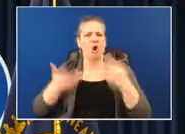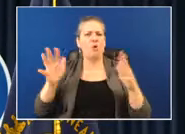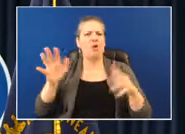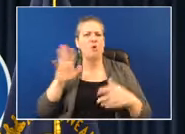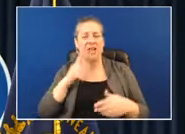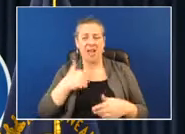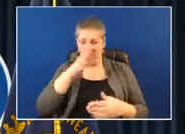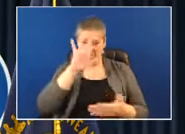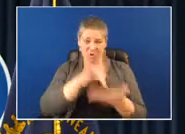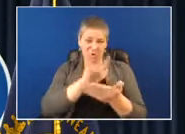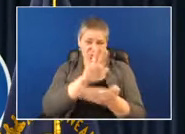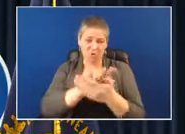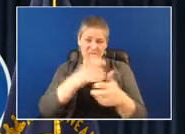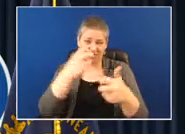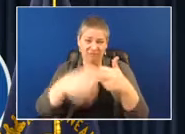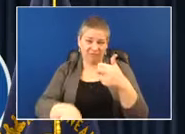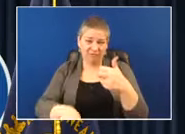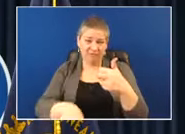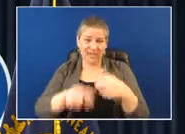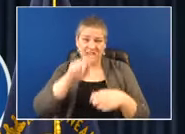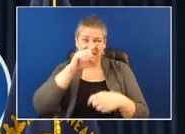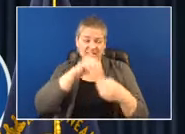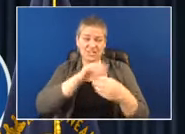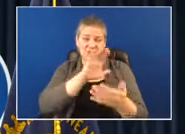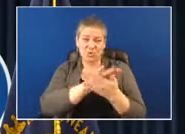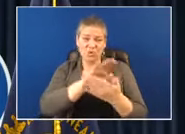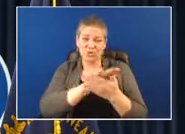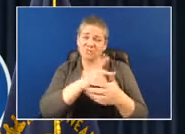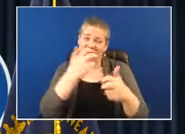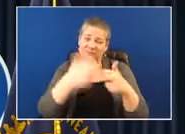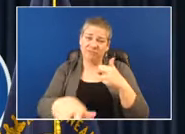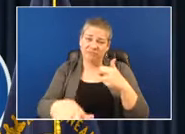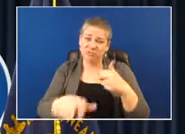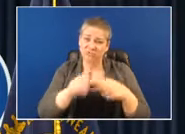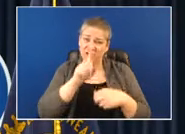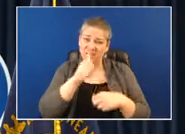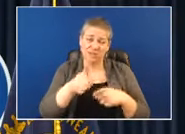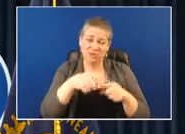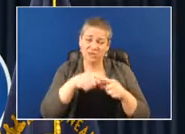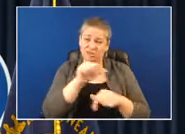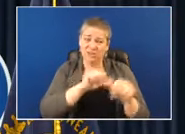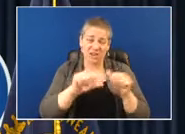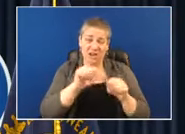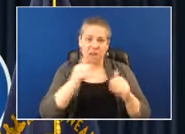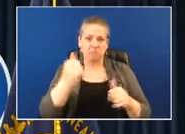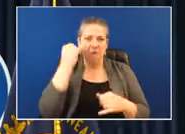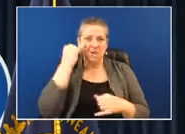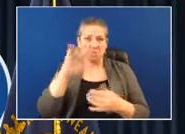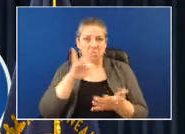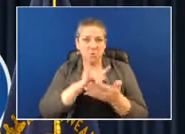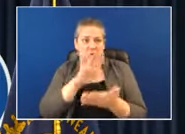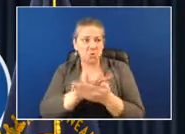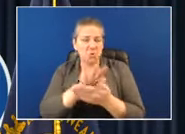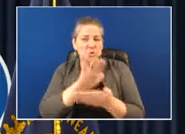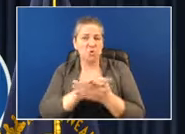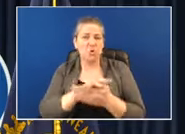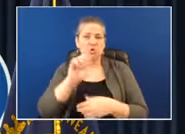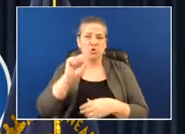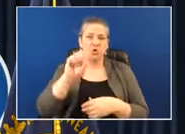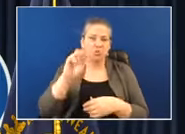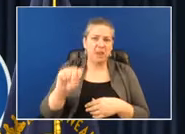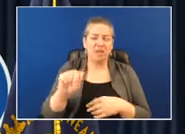have kids in middle school. It's hard on them. Now imagine middle school with social media. Now imagine middle school